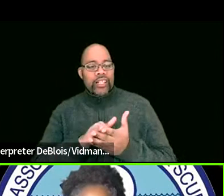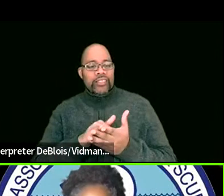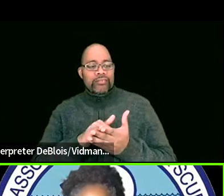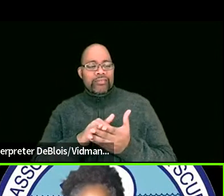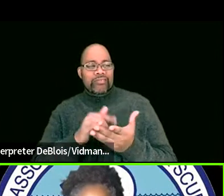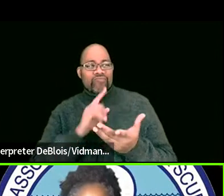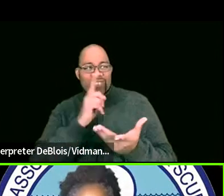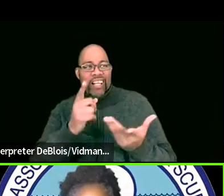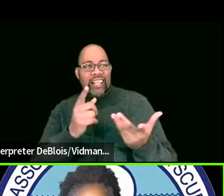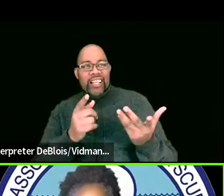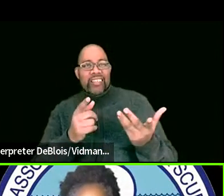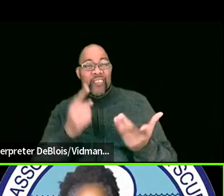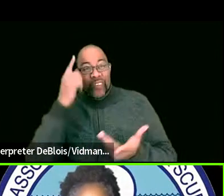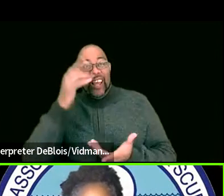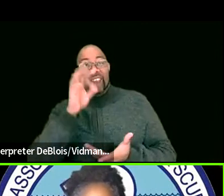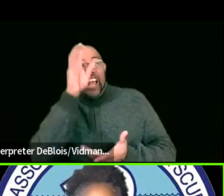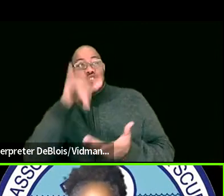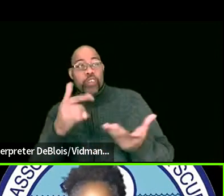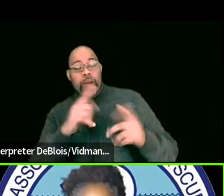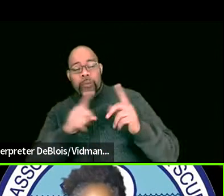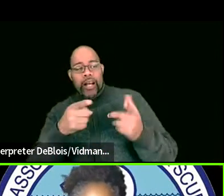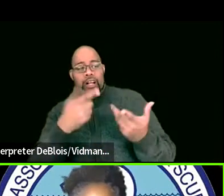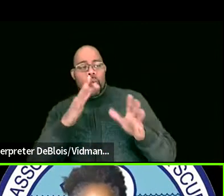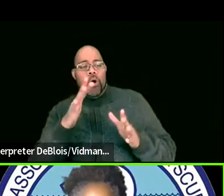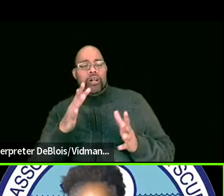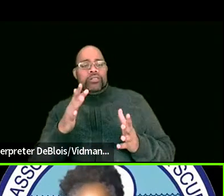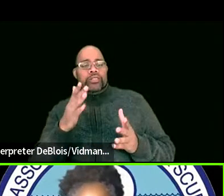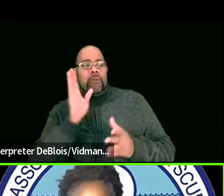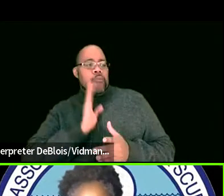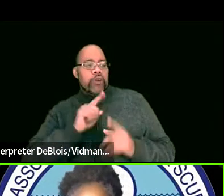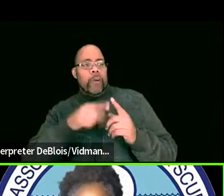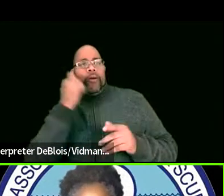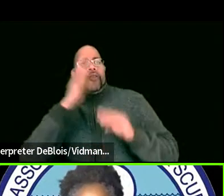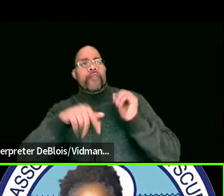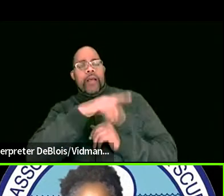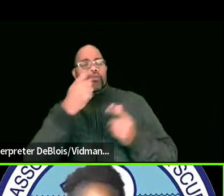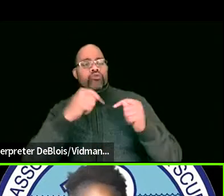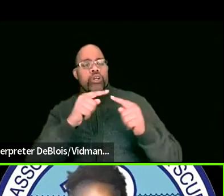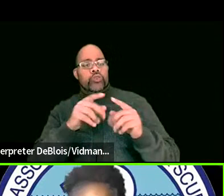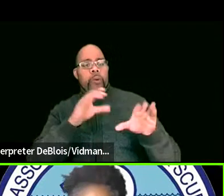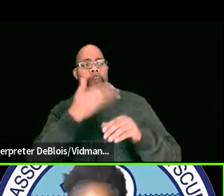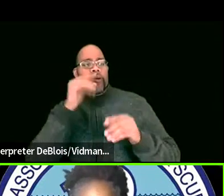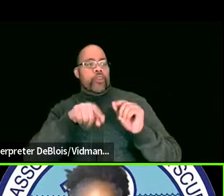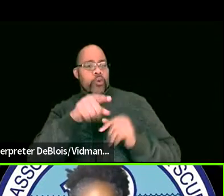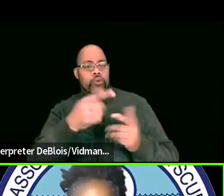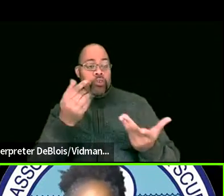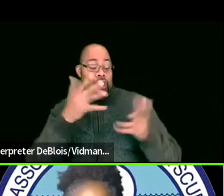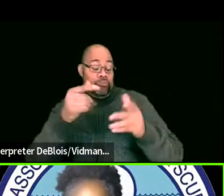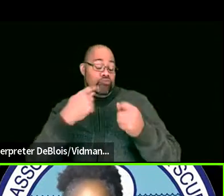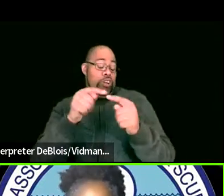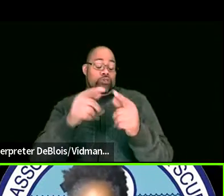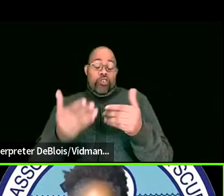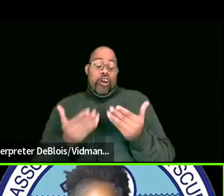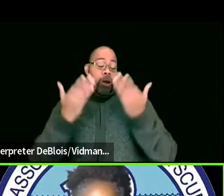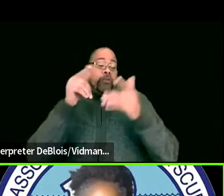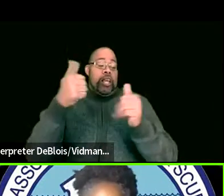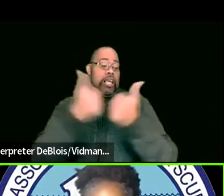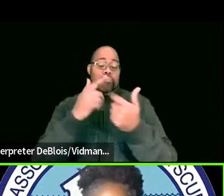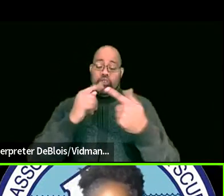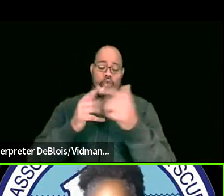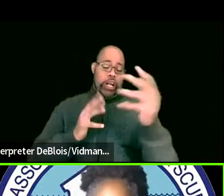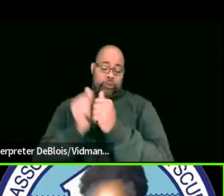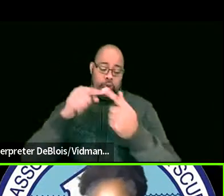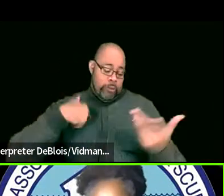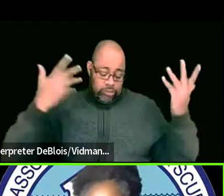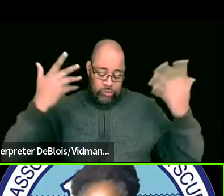flattery, but it's also, they don't want someone brown to be better than them. So they're going to try to do better. So, hey, let them step up their game, try to catch up to